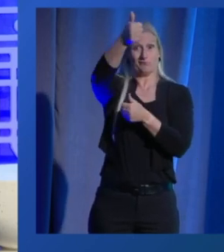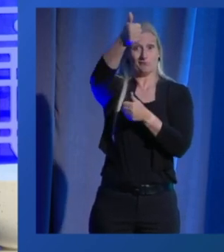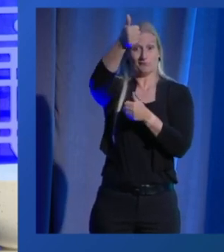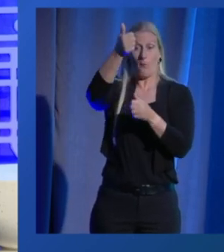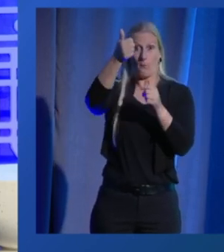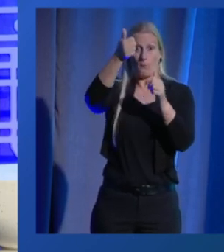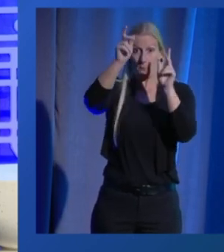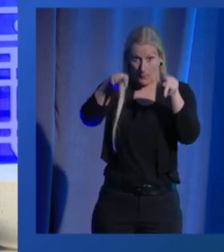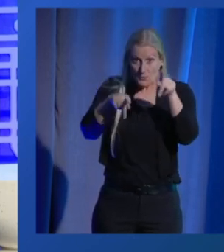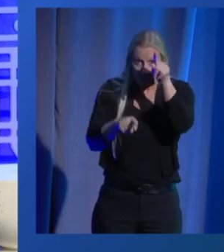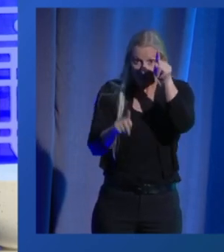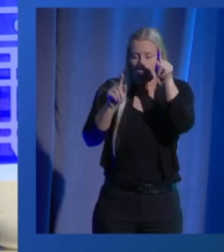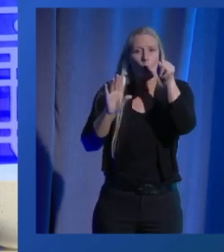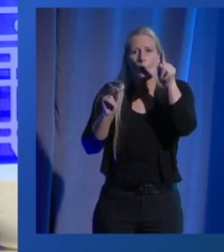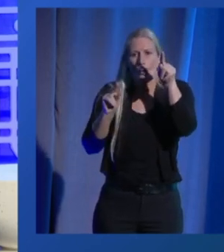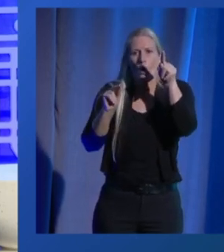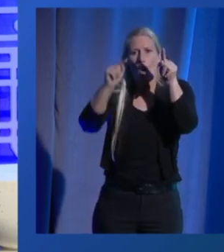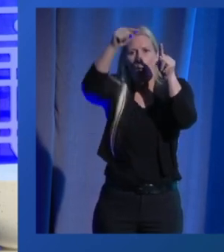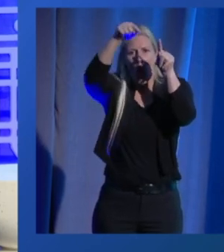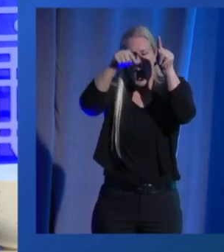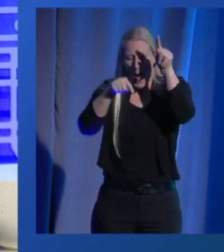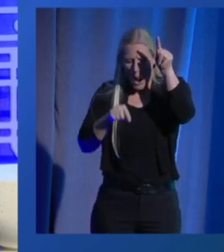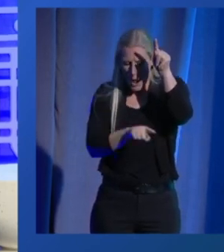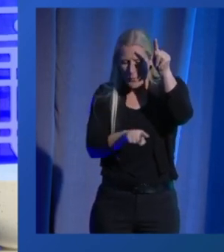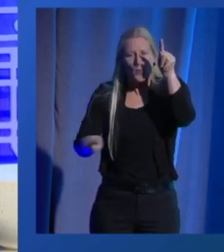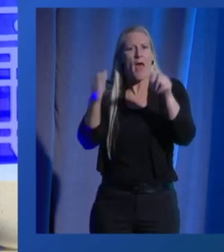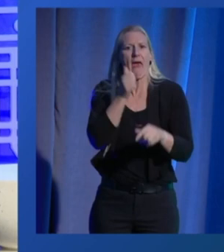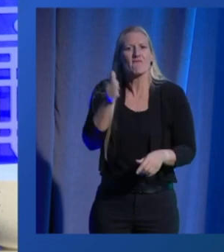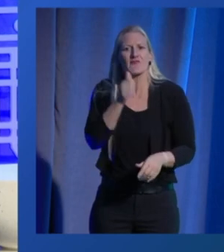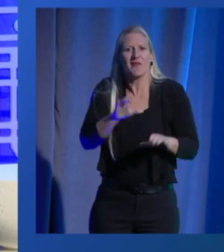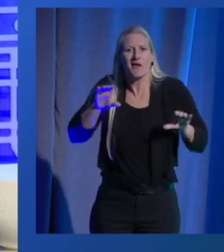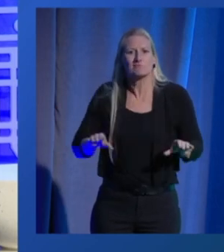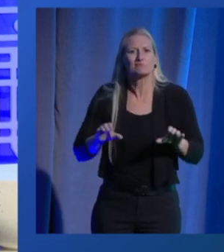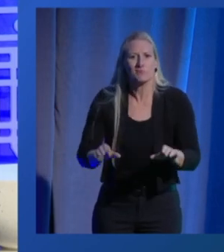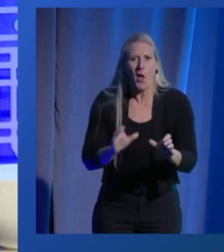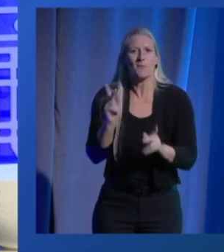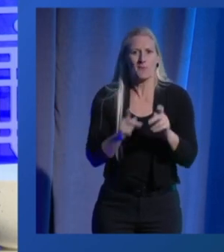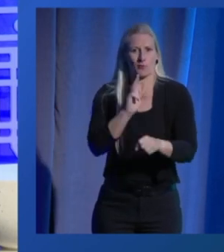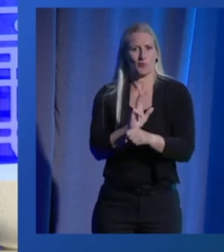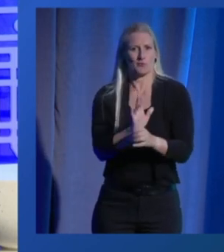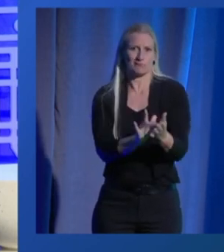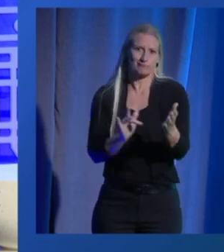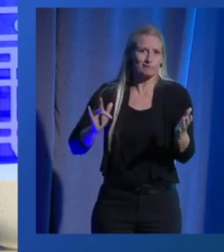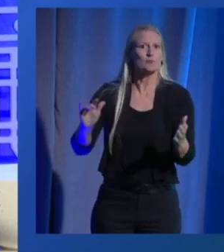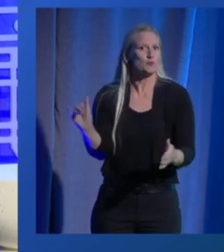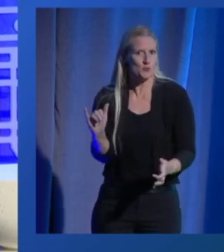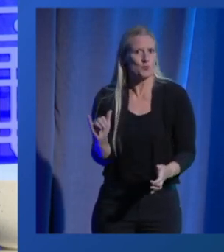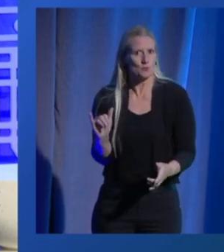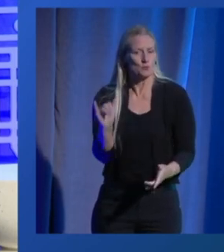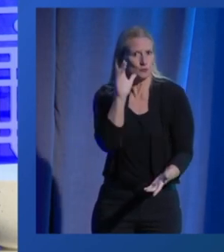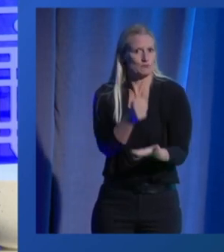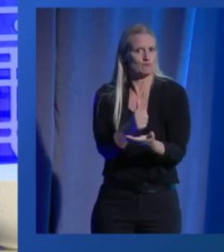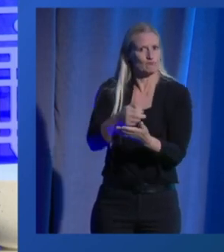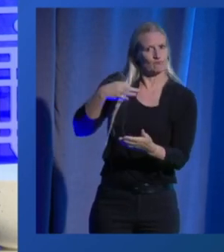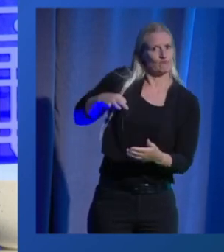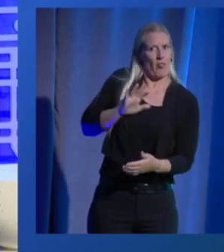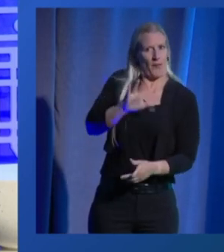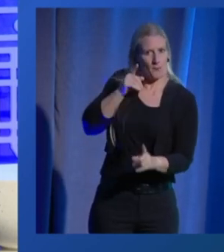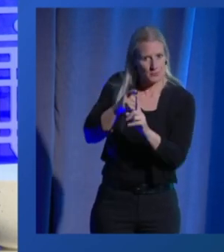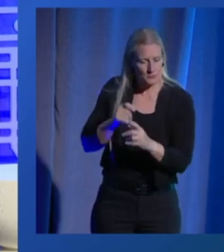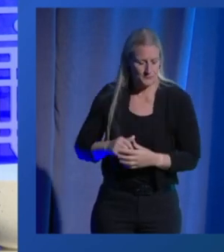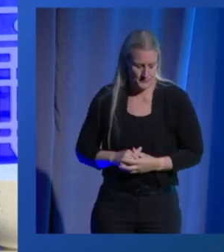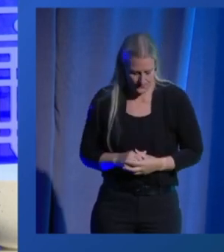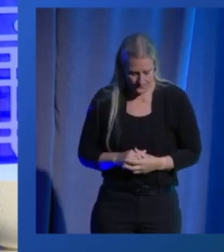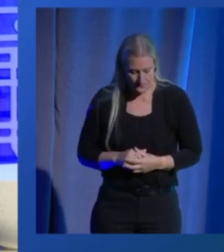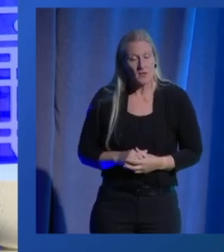operations so um that's where I think the maven program has really been partnered with NGA and the as a combat Support Agency is prepared to